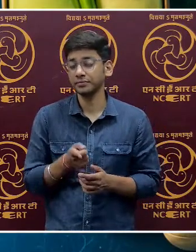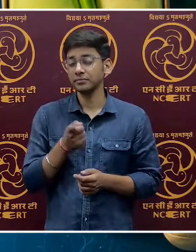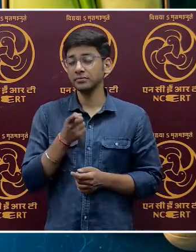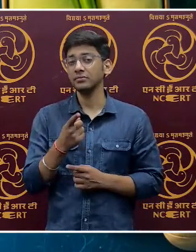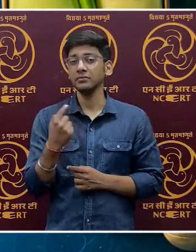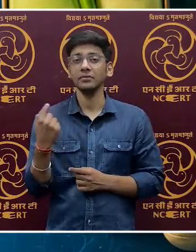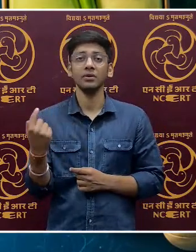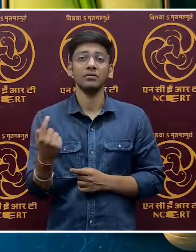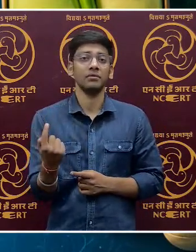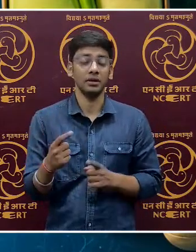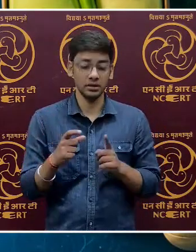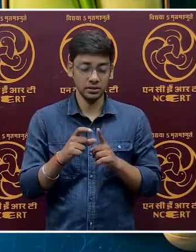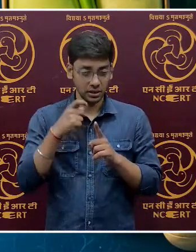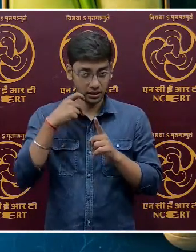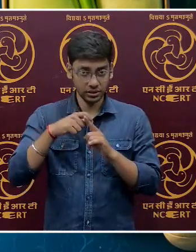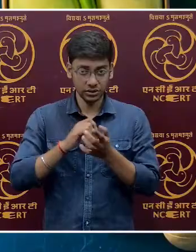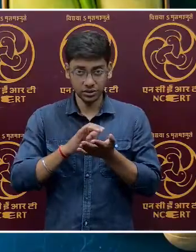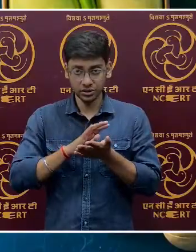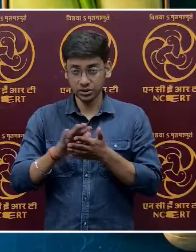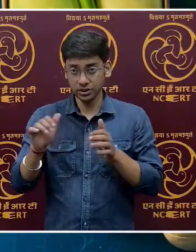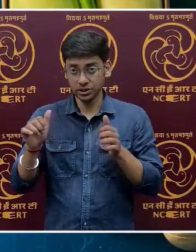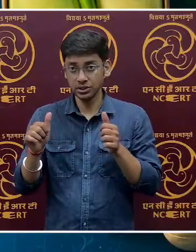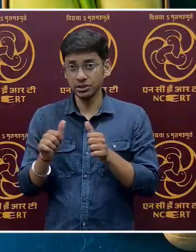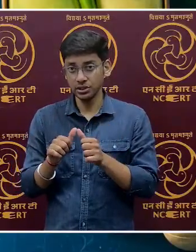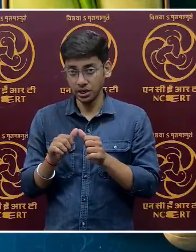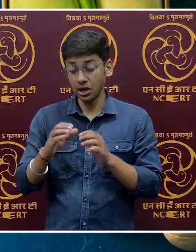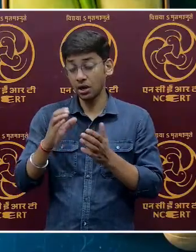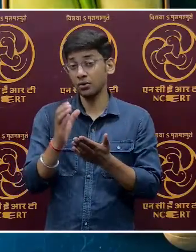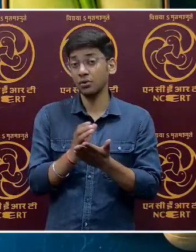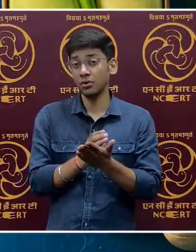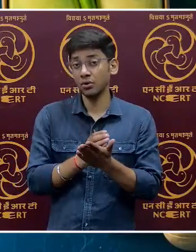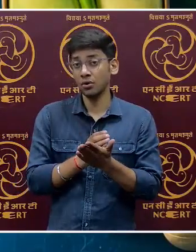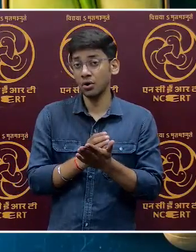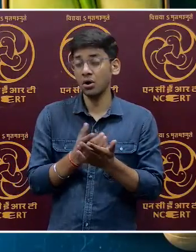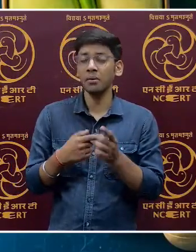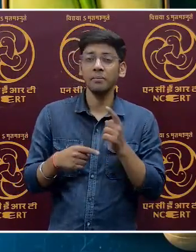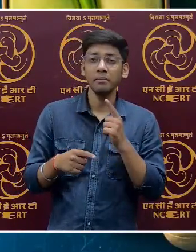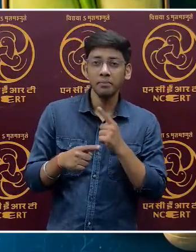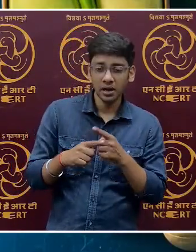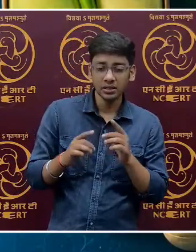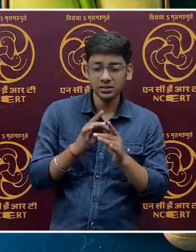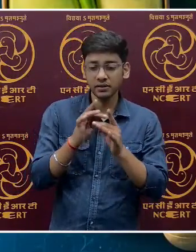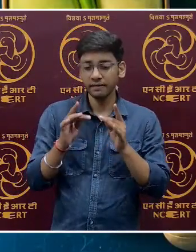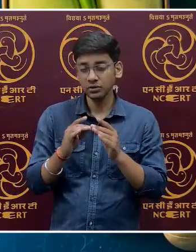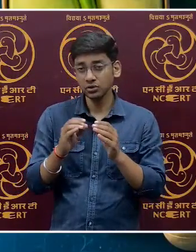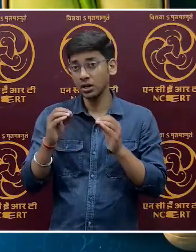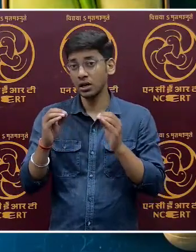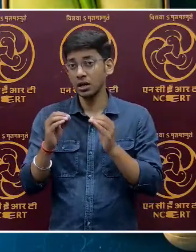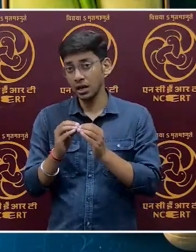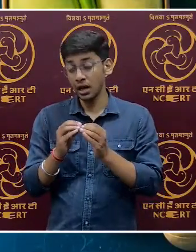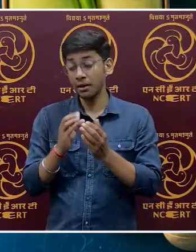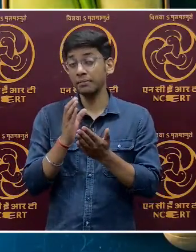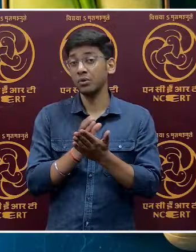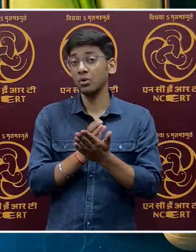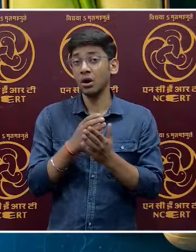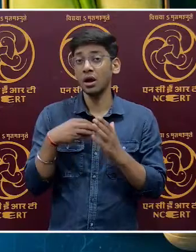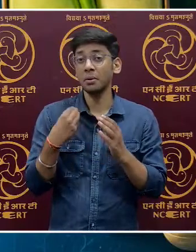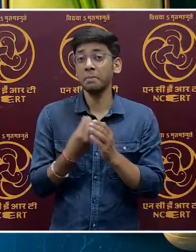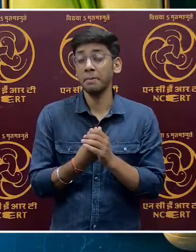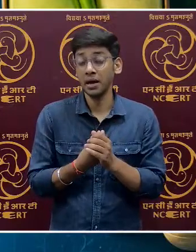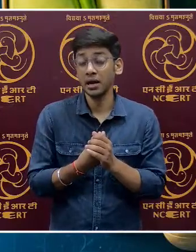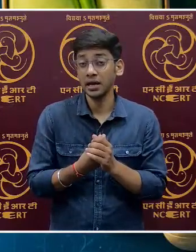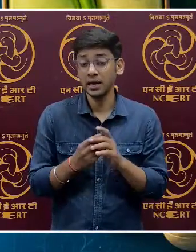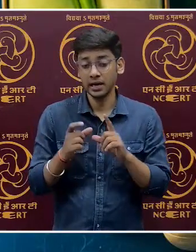particular Diksha courses or this particular Diksha application or the virtual lab content specifically. We are in a state